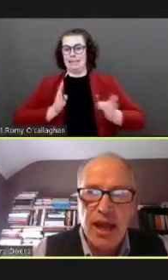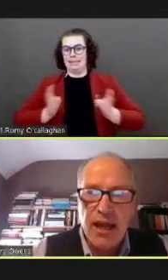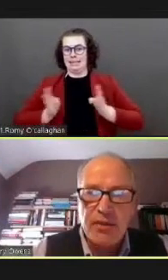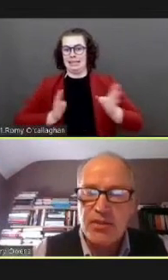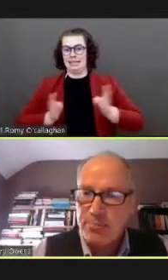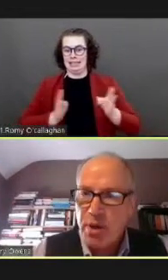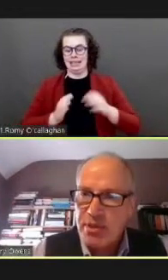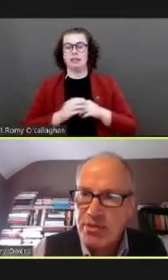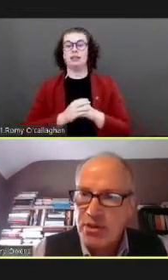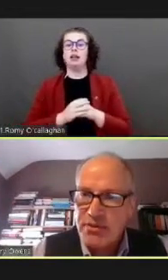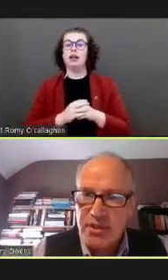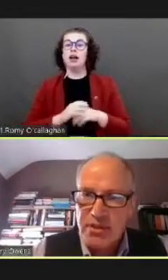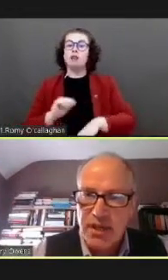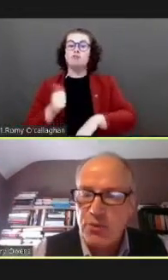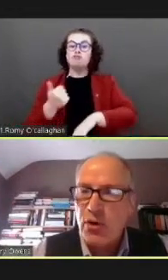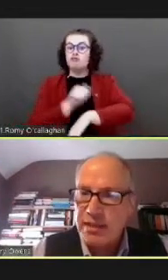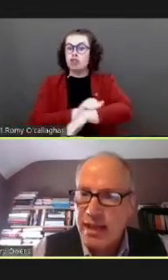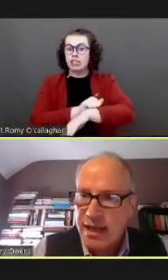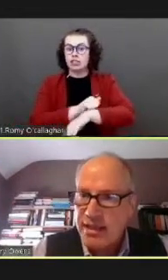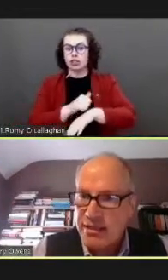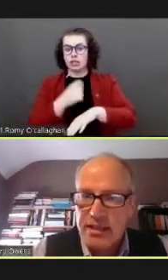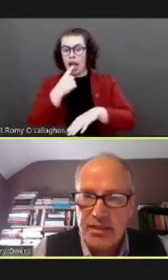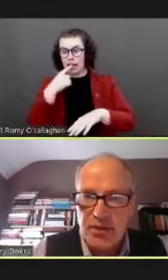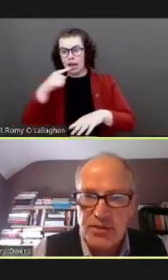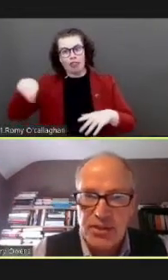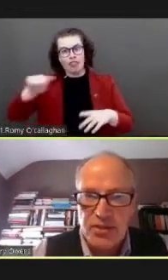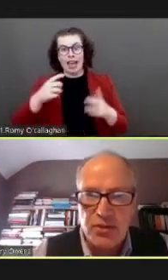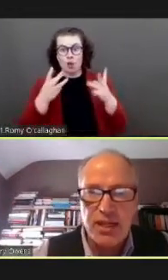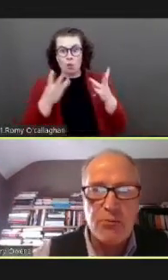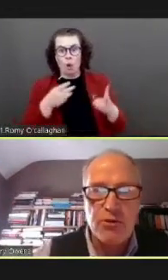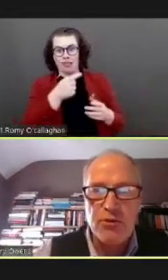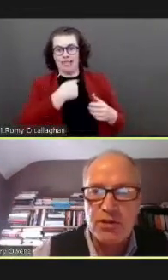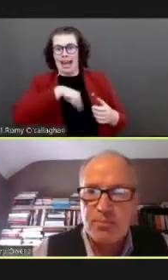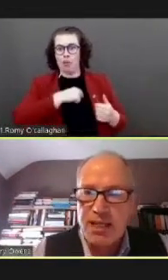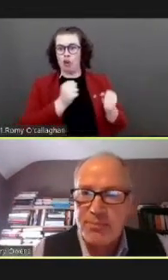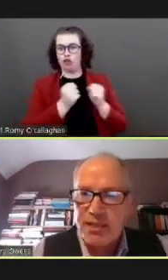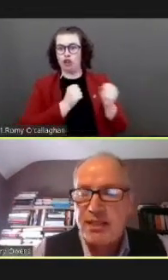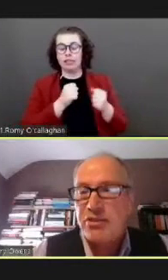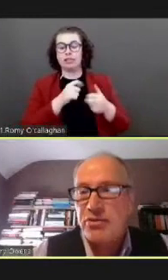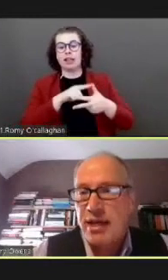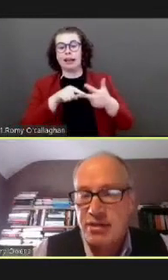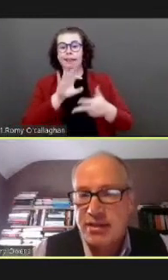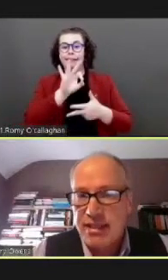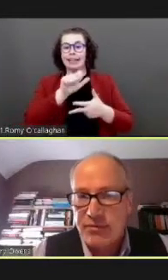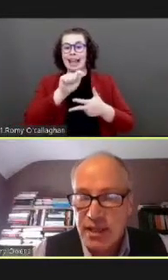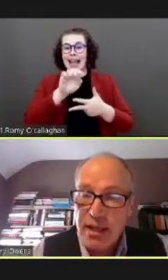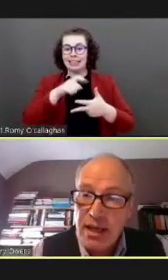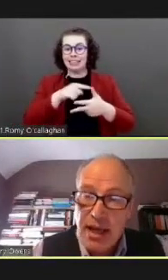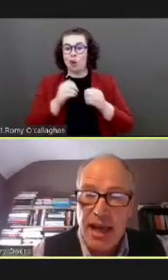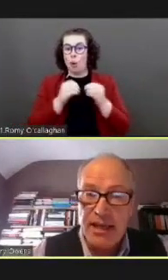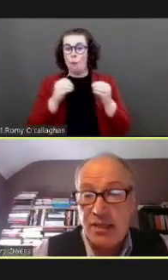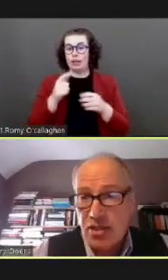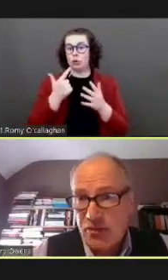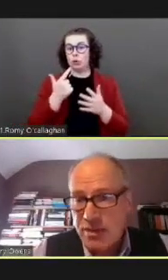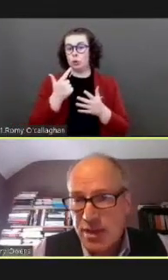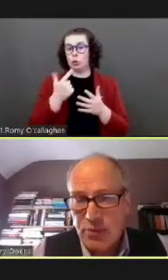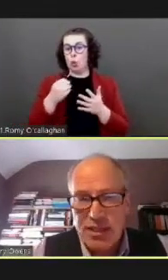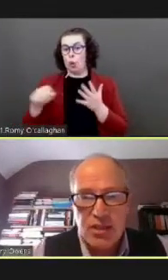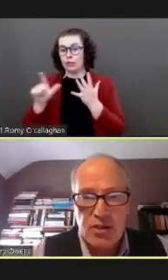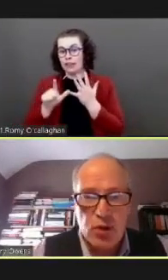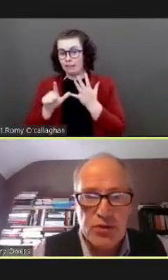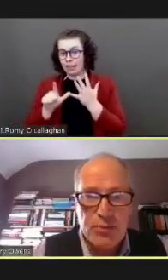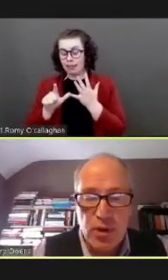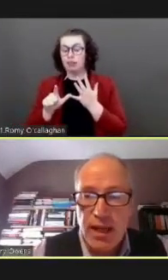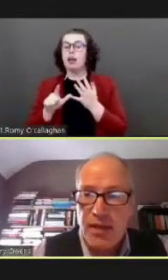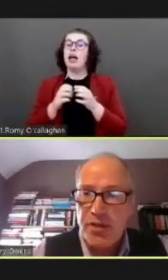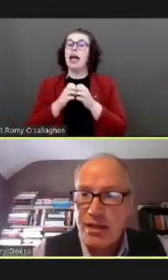themselves, these are popular services. They want access to these services. So the gate referrals and placements since 2007. Each service, by the